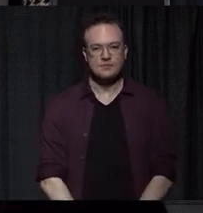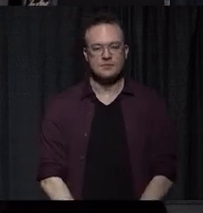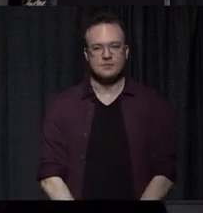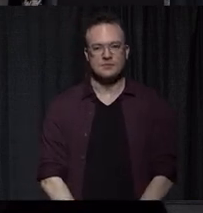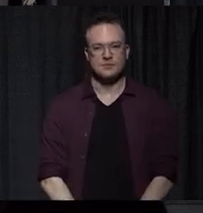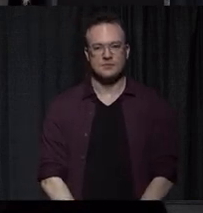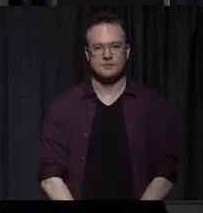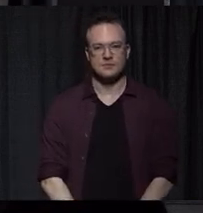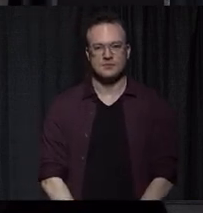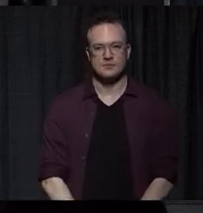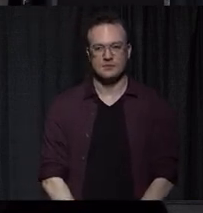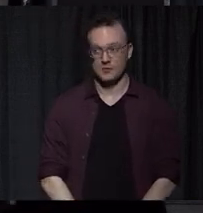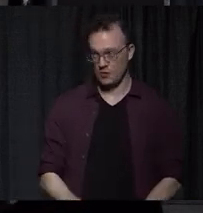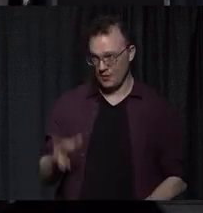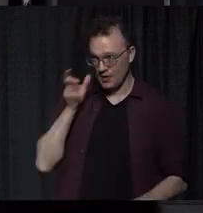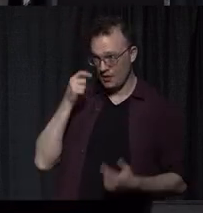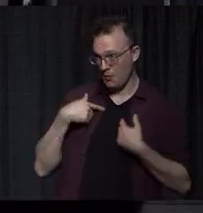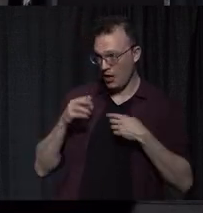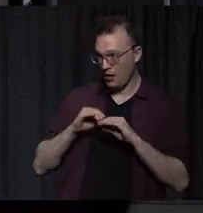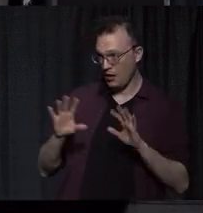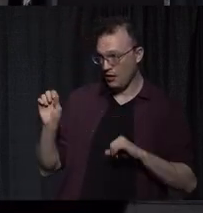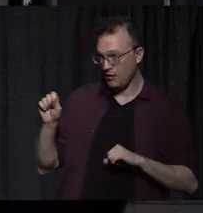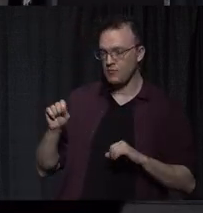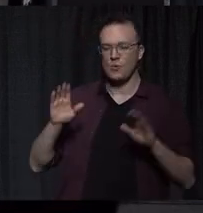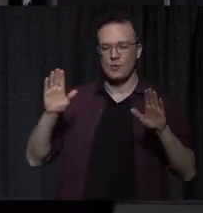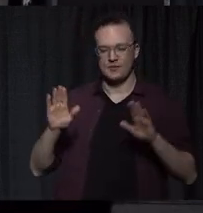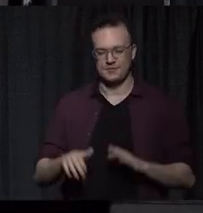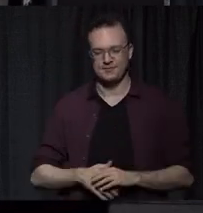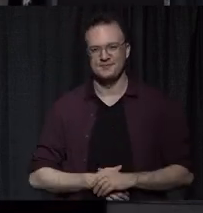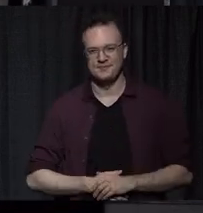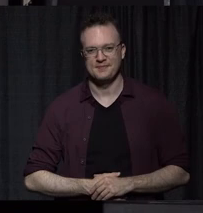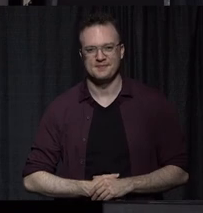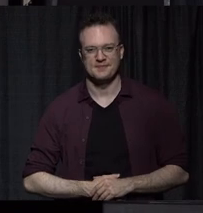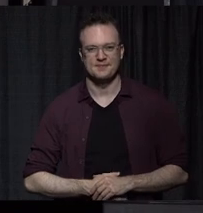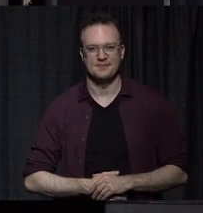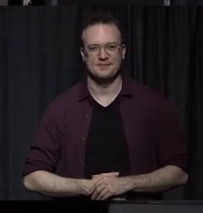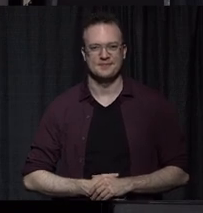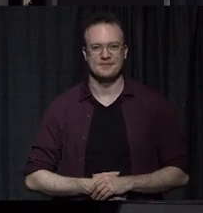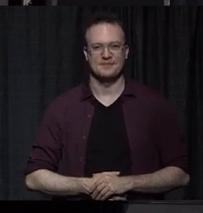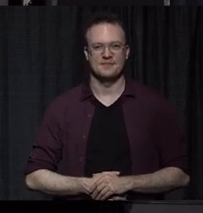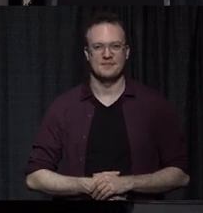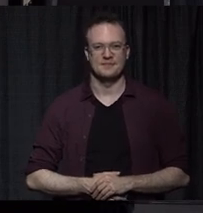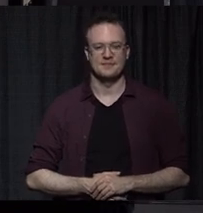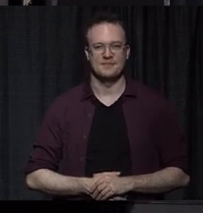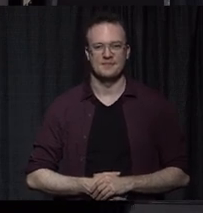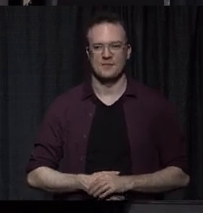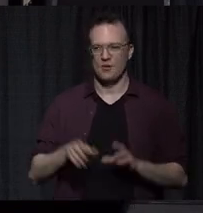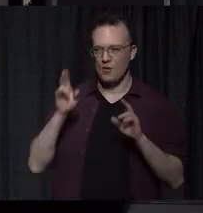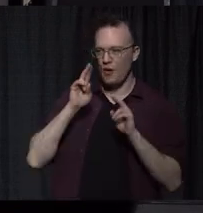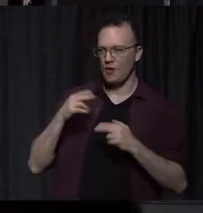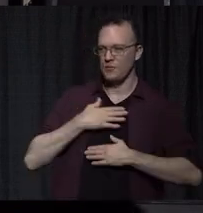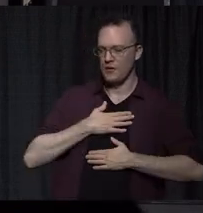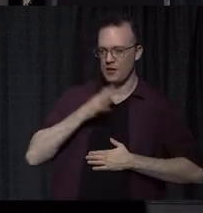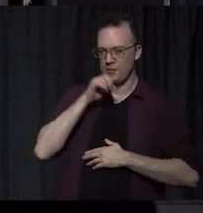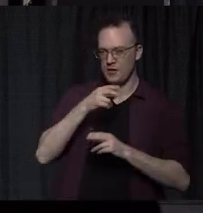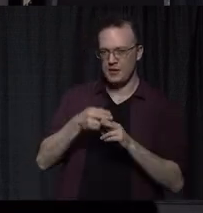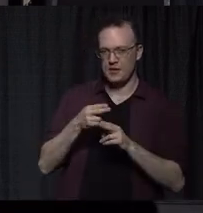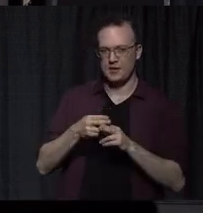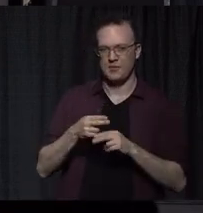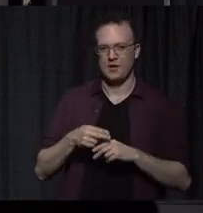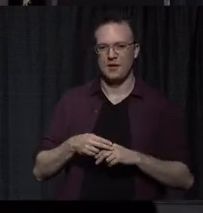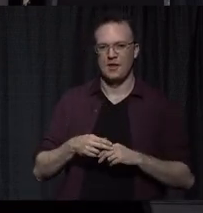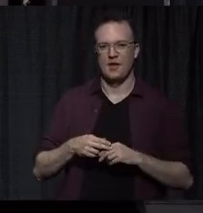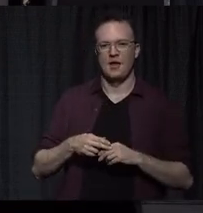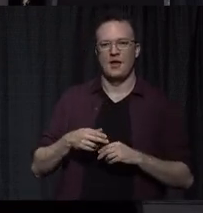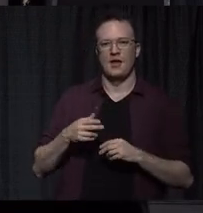Mic check, 1, 2, 1, 2. Can I be heard? Fantastic. Munzungu is the name. Honor and a pleasure. I know I came a little bit late, but I had to come on